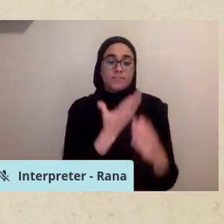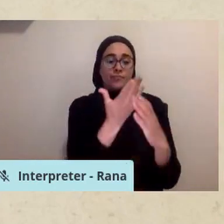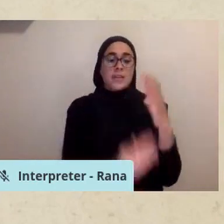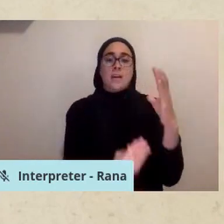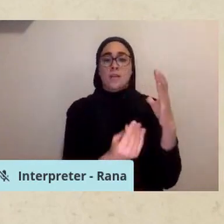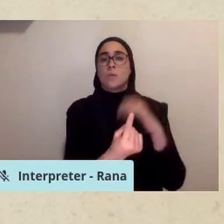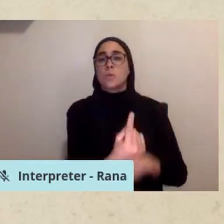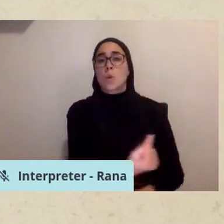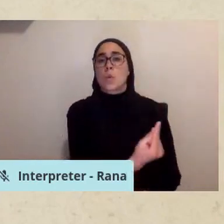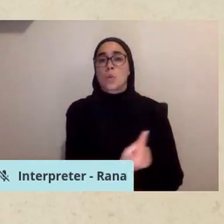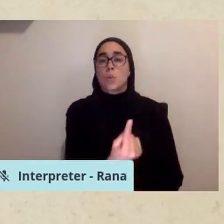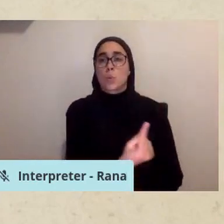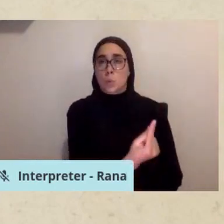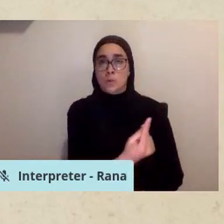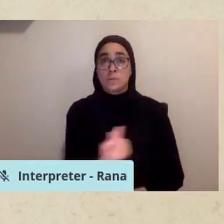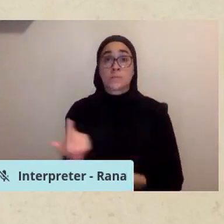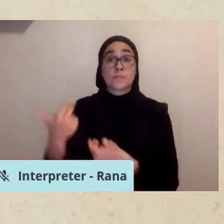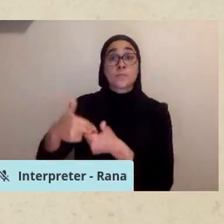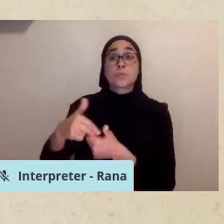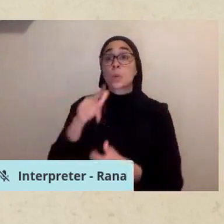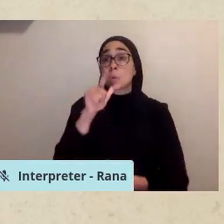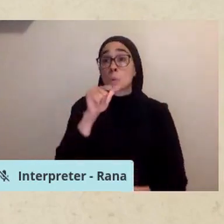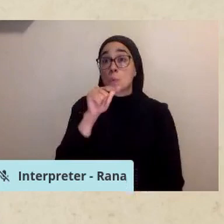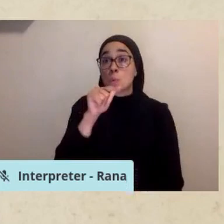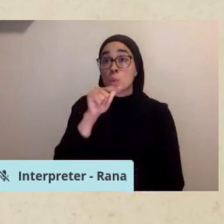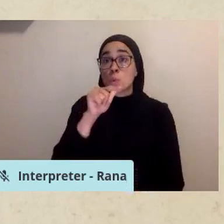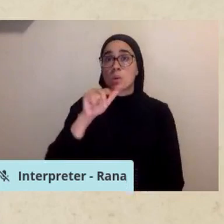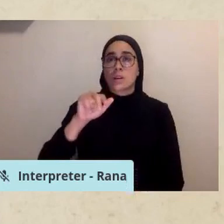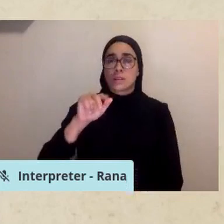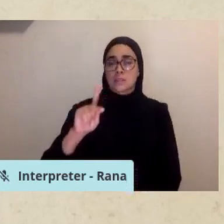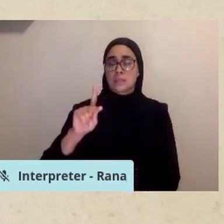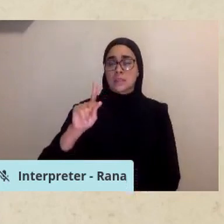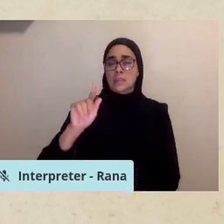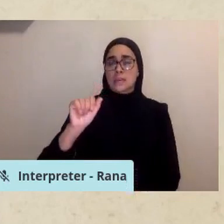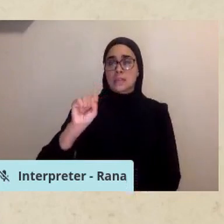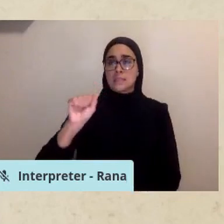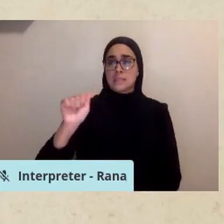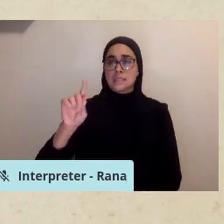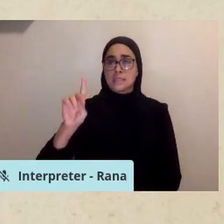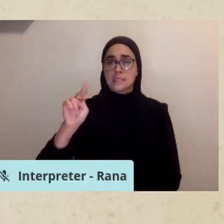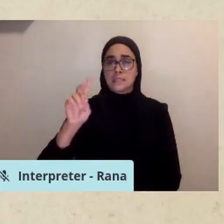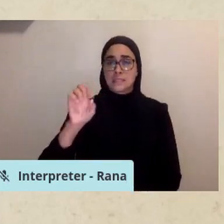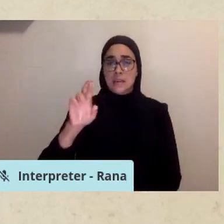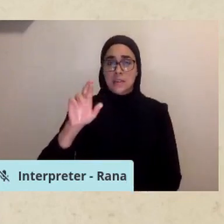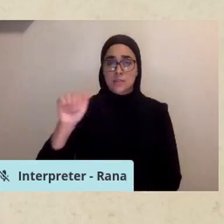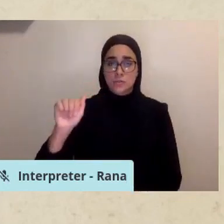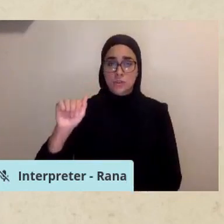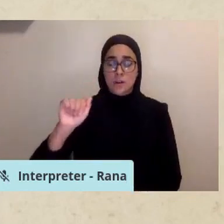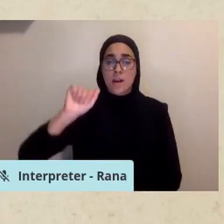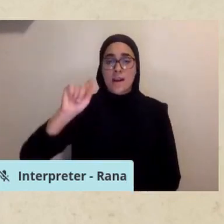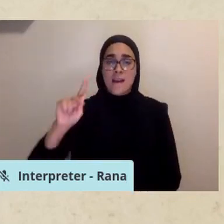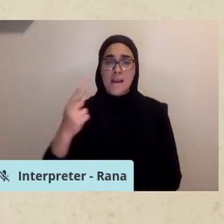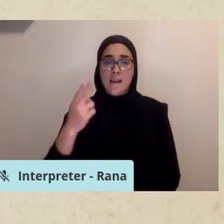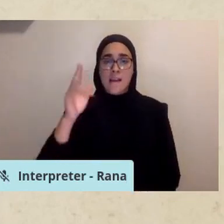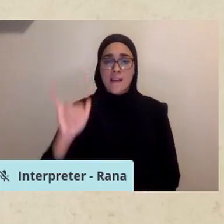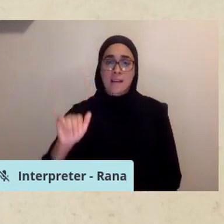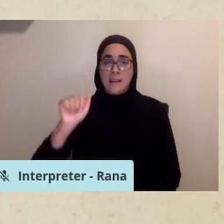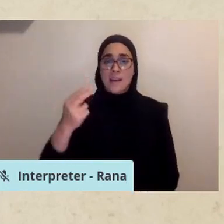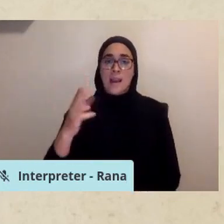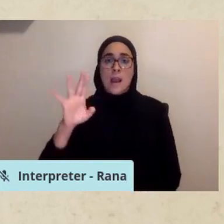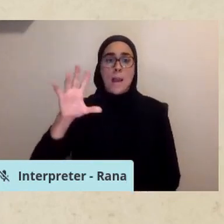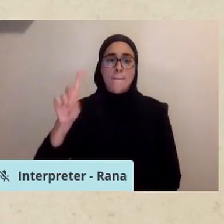her is Sandra Haji-Ahmed, who is an executive coach and organizational development